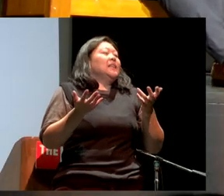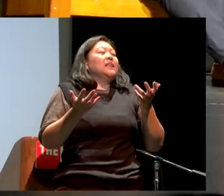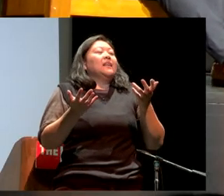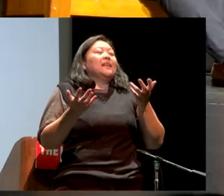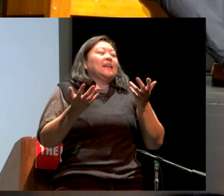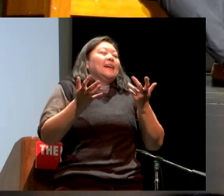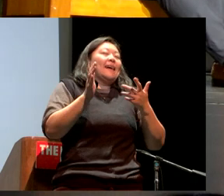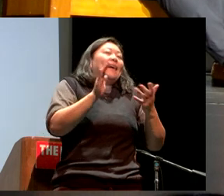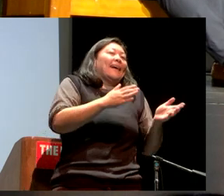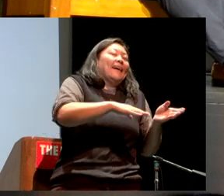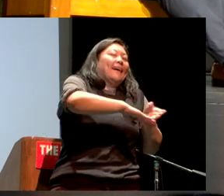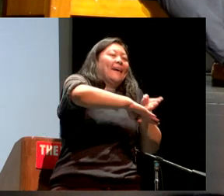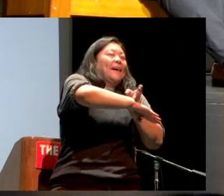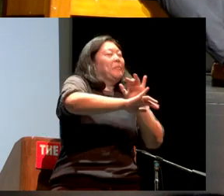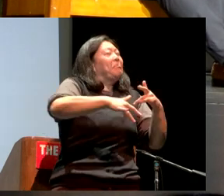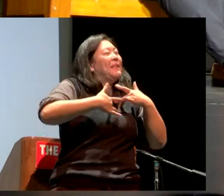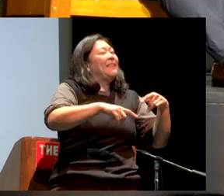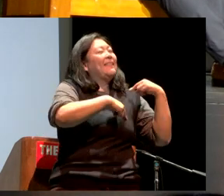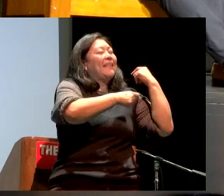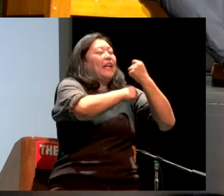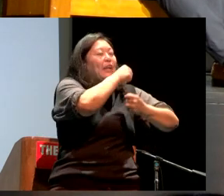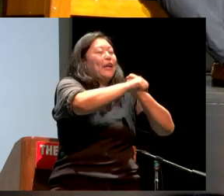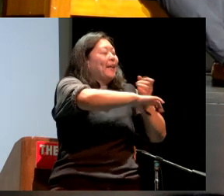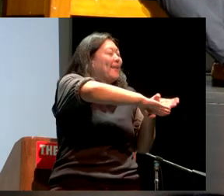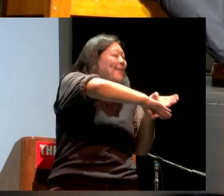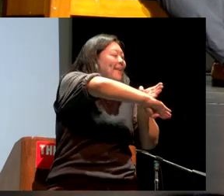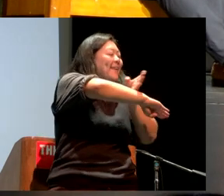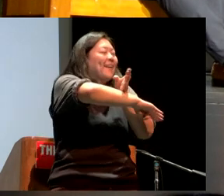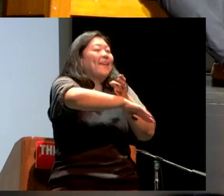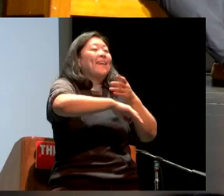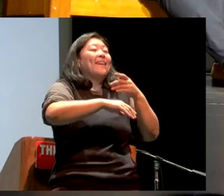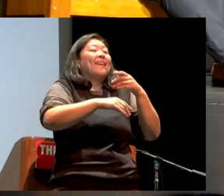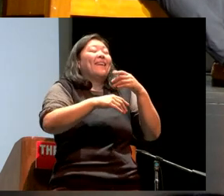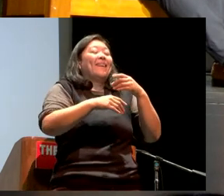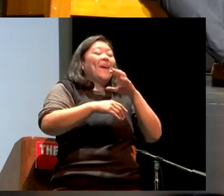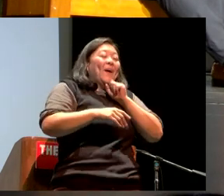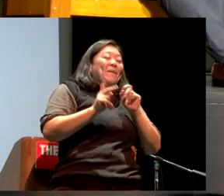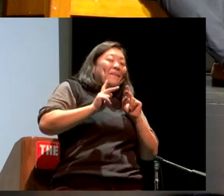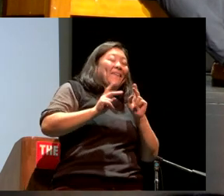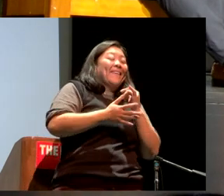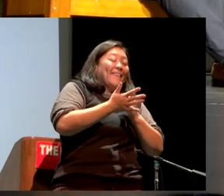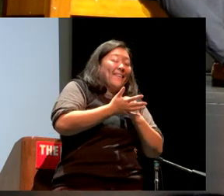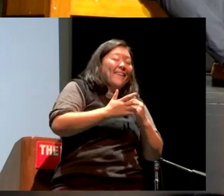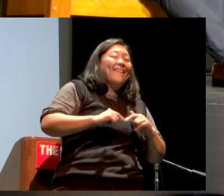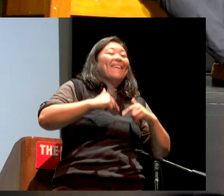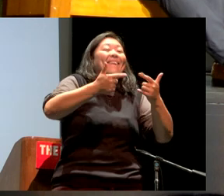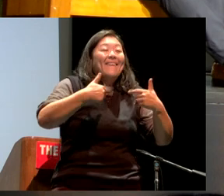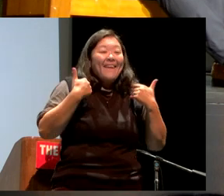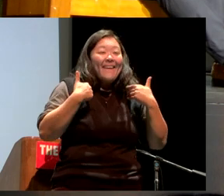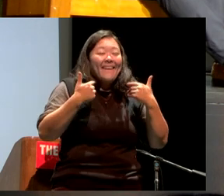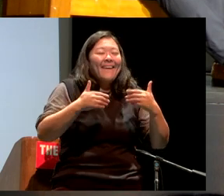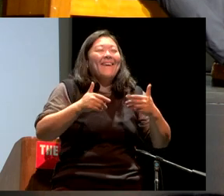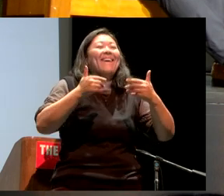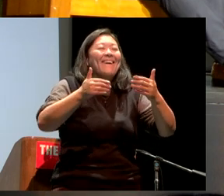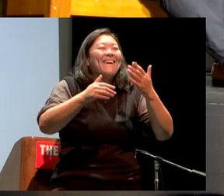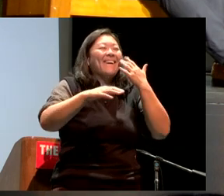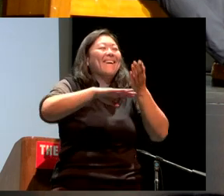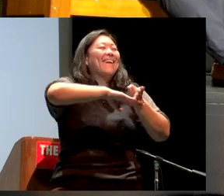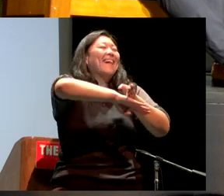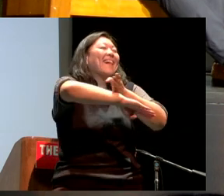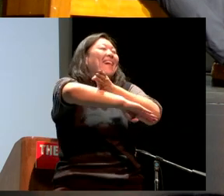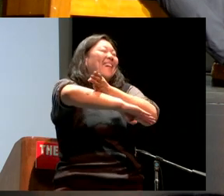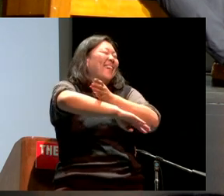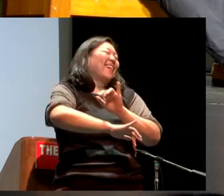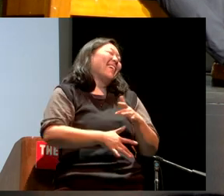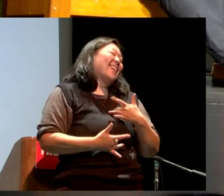And that's what I think we want to live on, is like a society that is, you know, just ruled differently and a different balance between creativity in